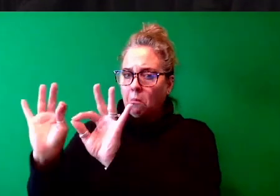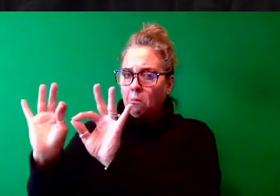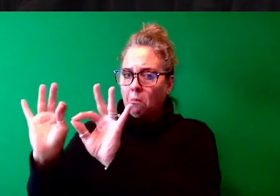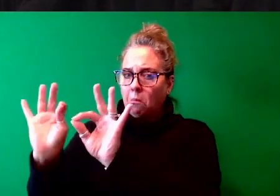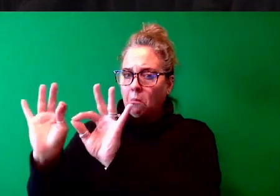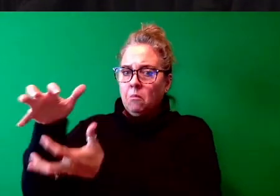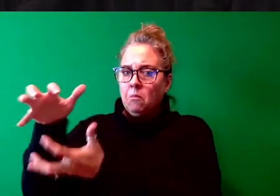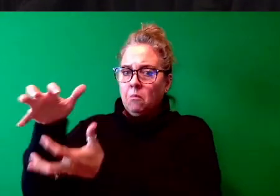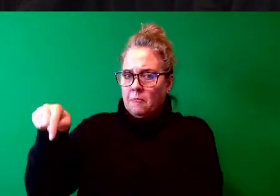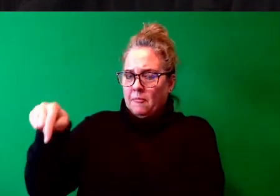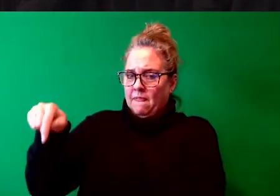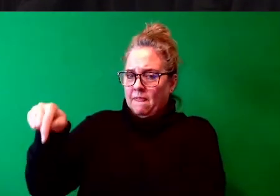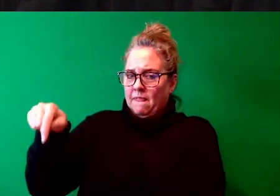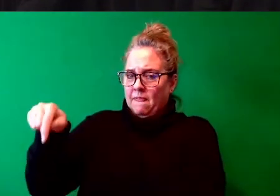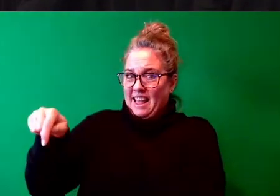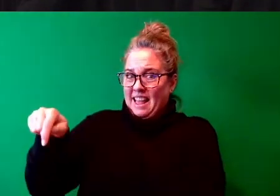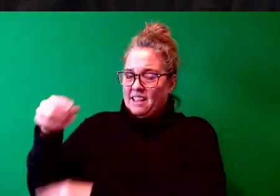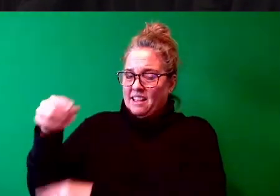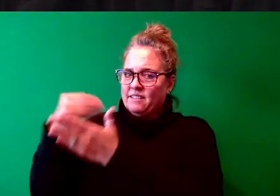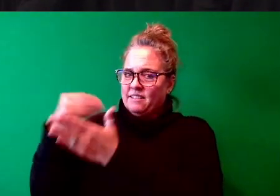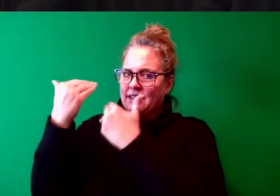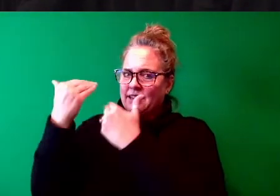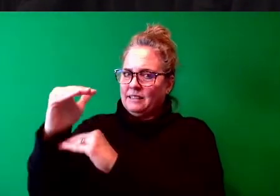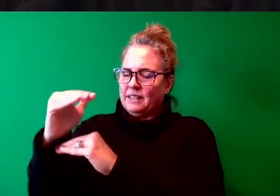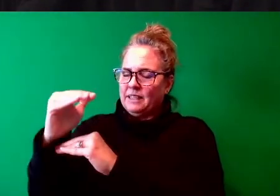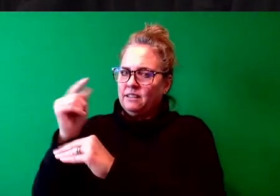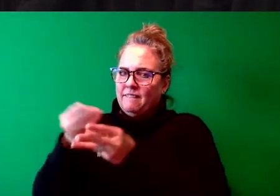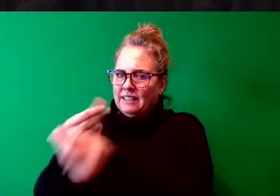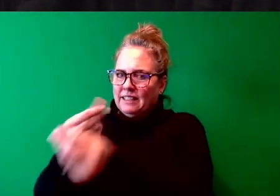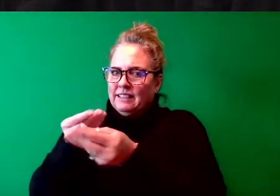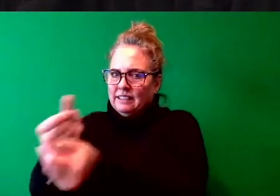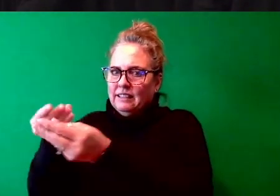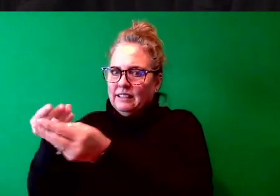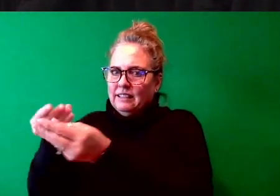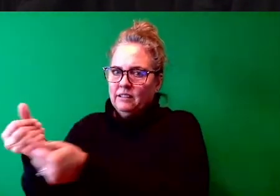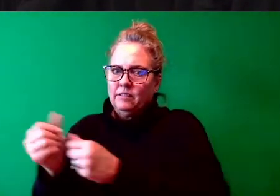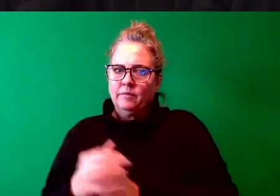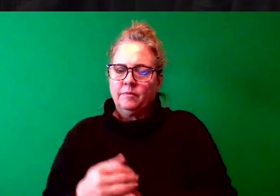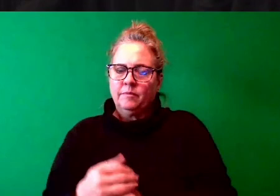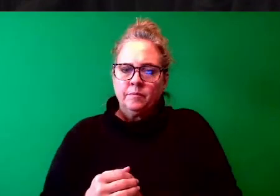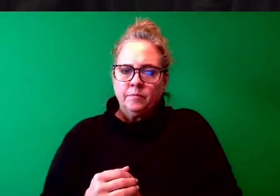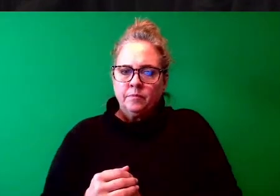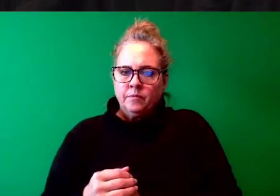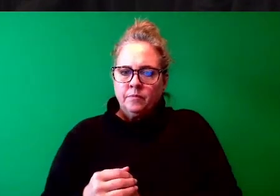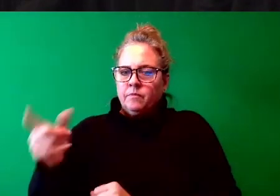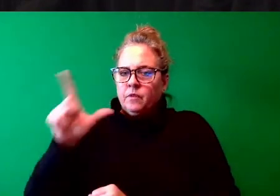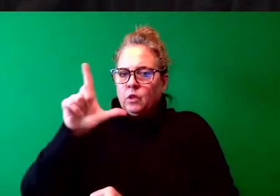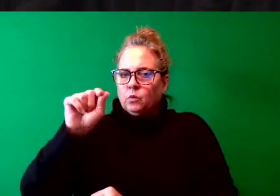that already into the budget for 2022. That's where you're seeing a lot of those increases.